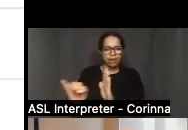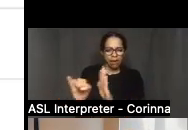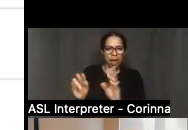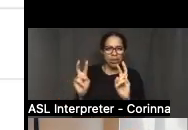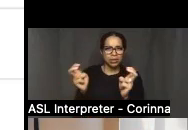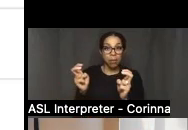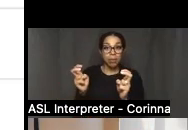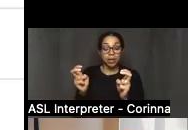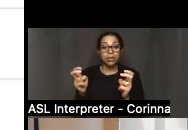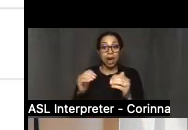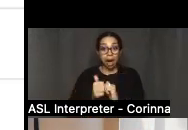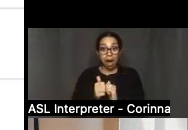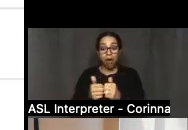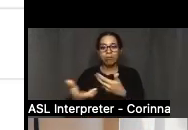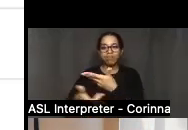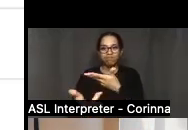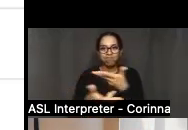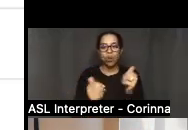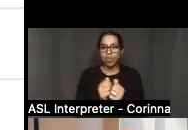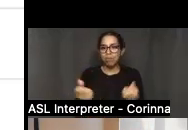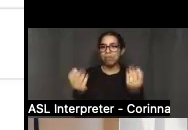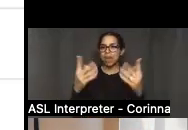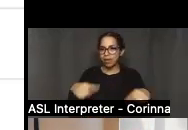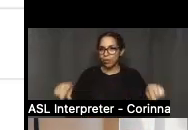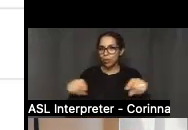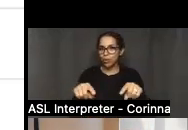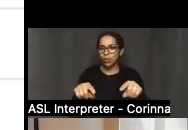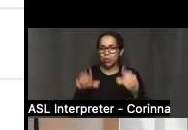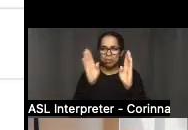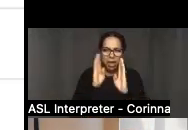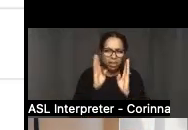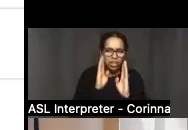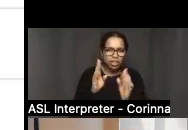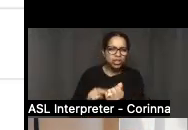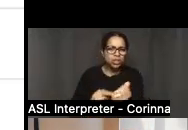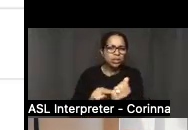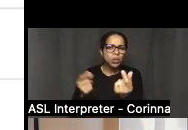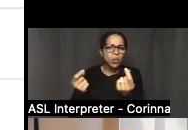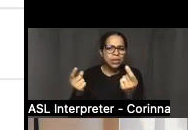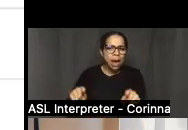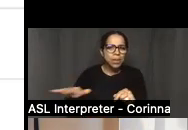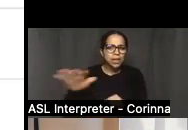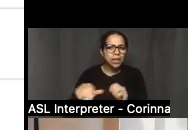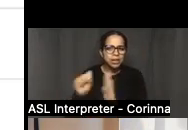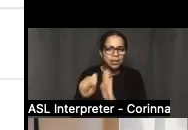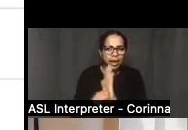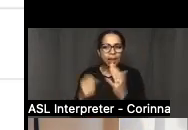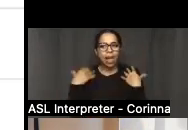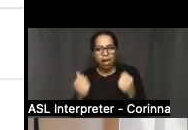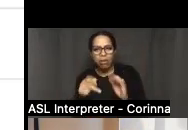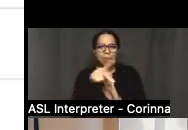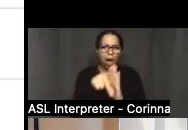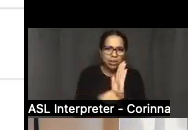you and in paying attention to what is happening within our state and within our health policy ecosystem to make sure that we can